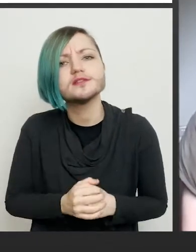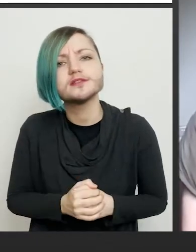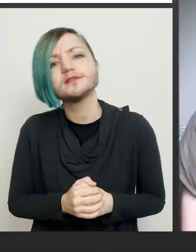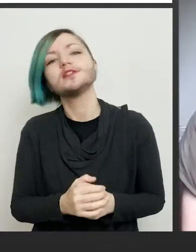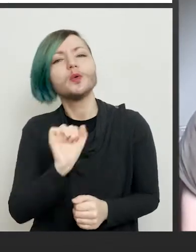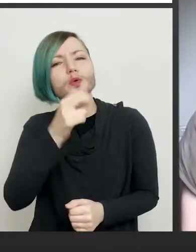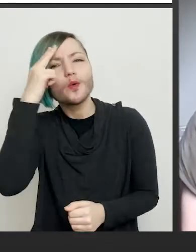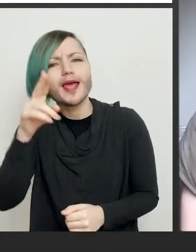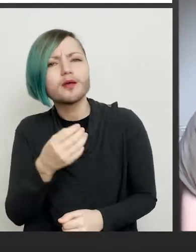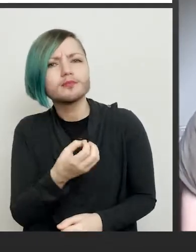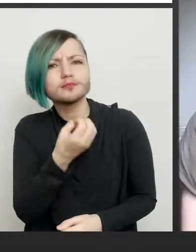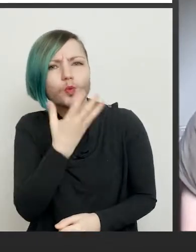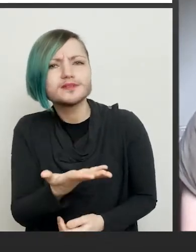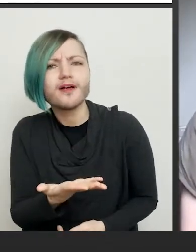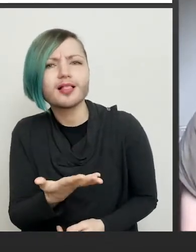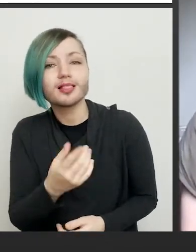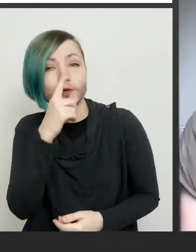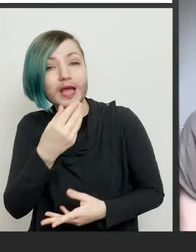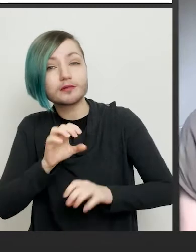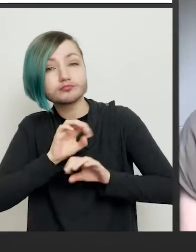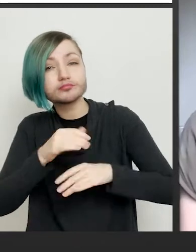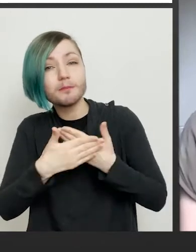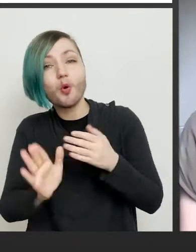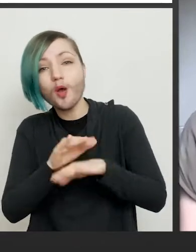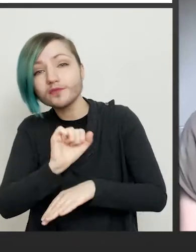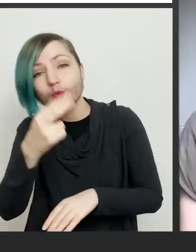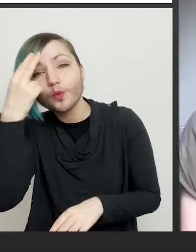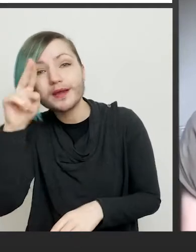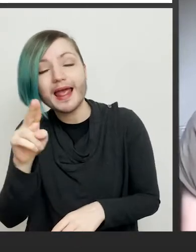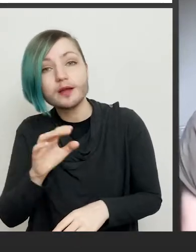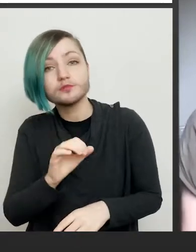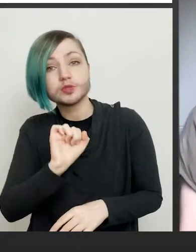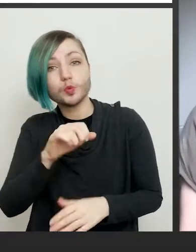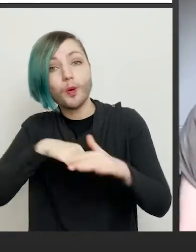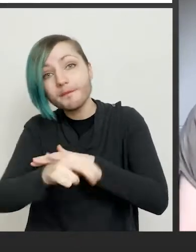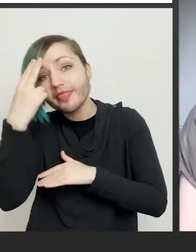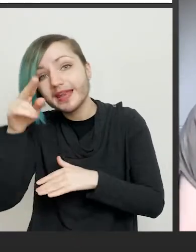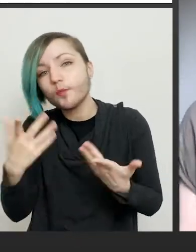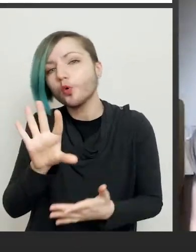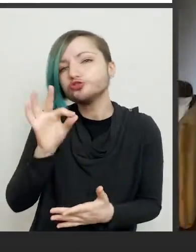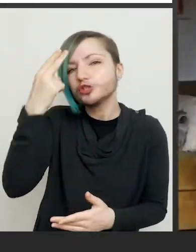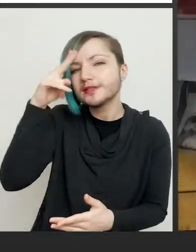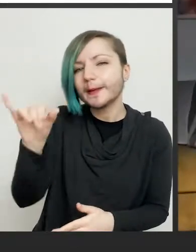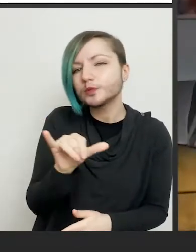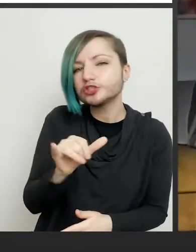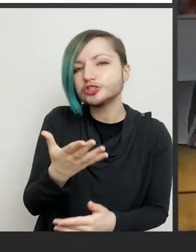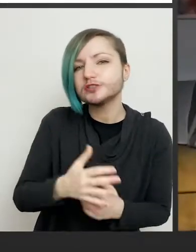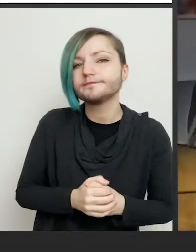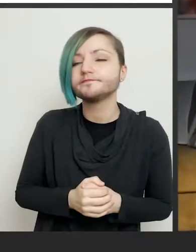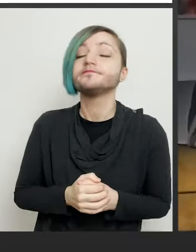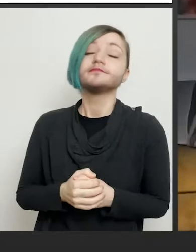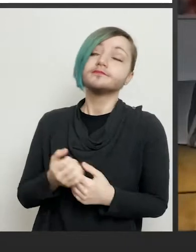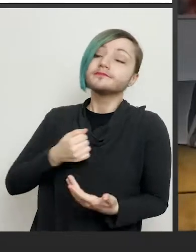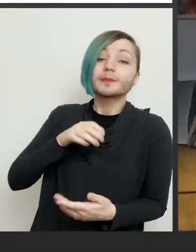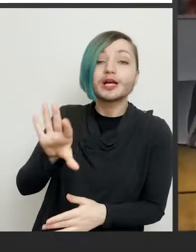a wonderful name, and I'd love you to tell me a bit more about it. Was it your given name, or is this your chosen one? It's my chosen